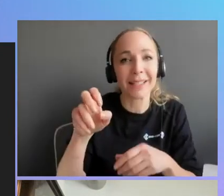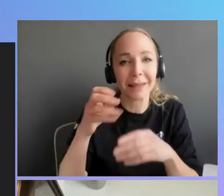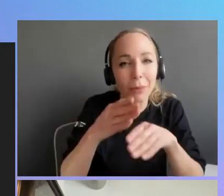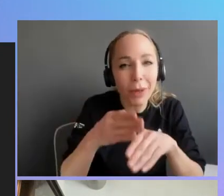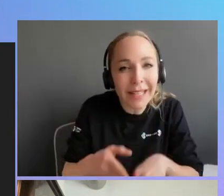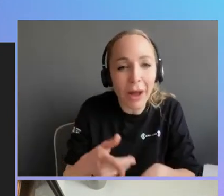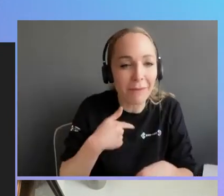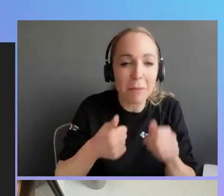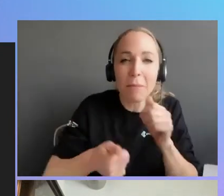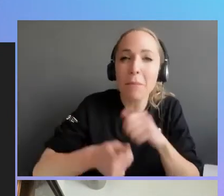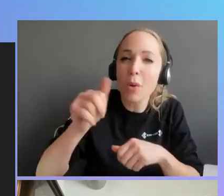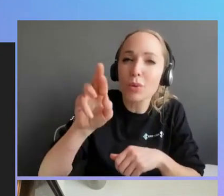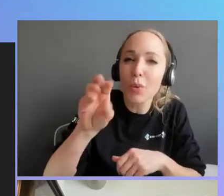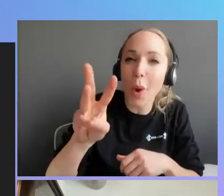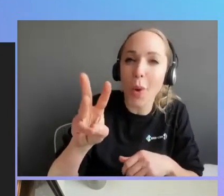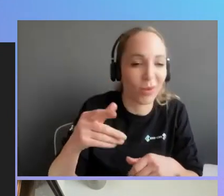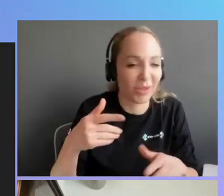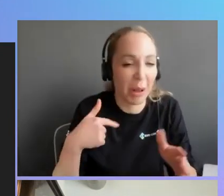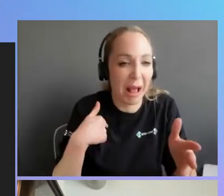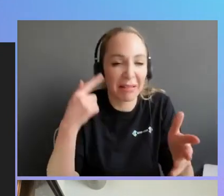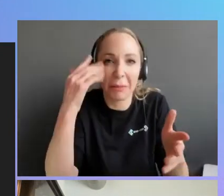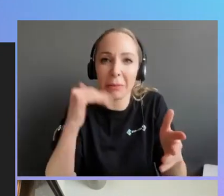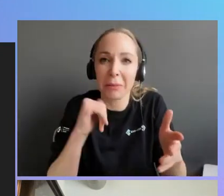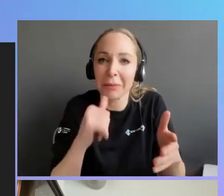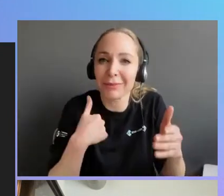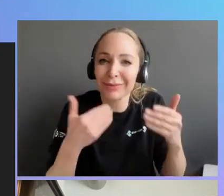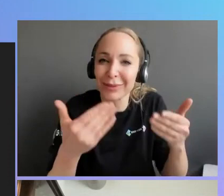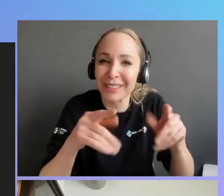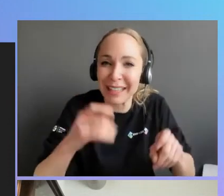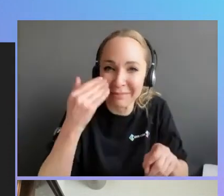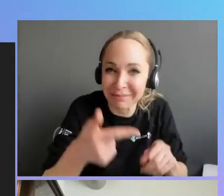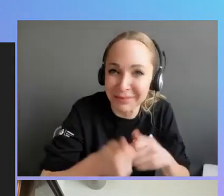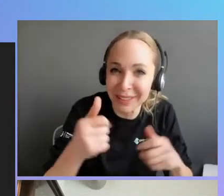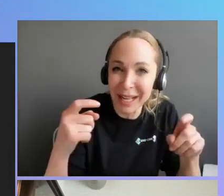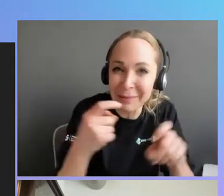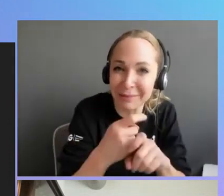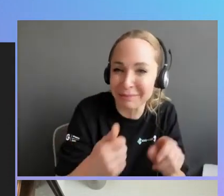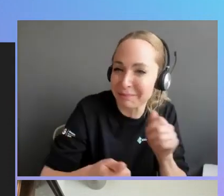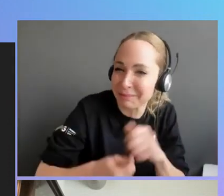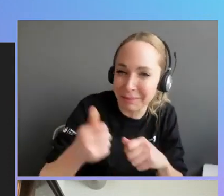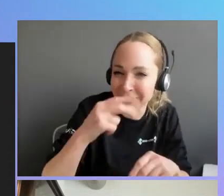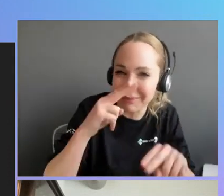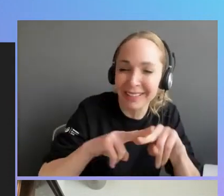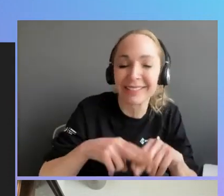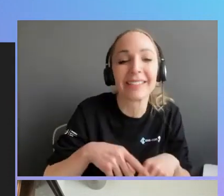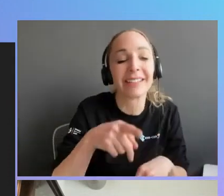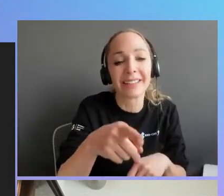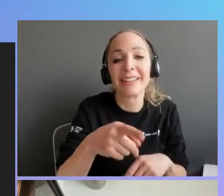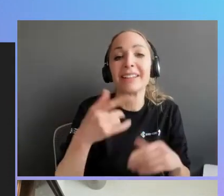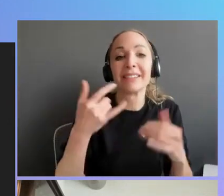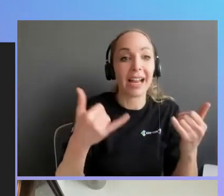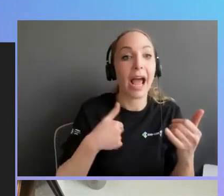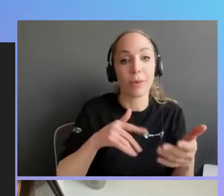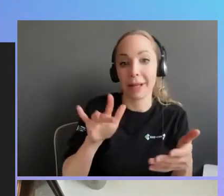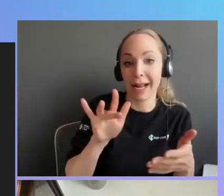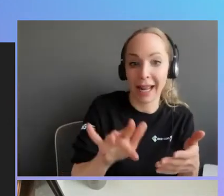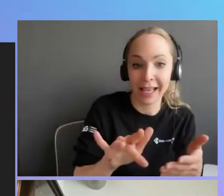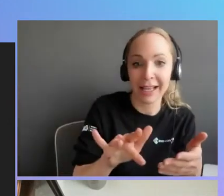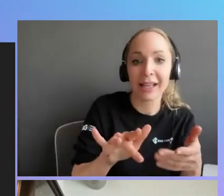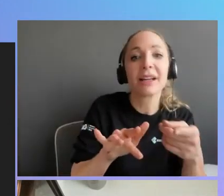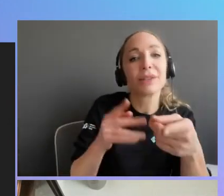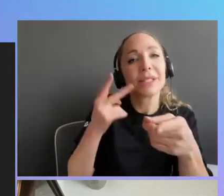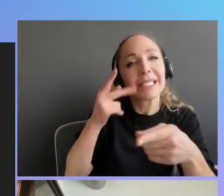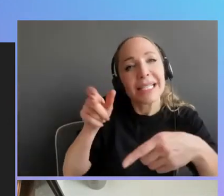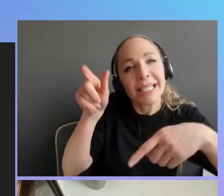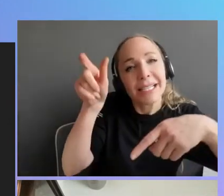rows. So let's test that because it'll be the most fun. So I'm going to hit next after selecting that full recipe breakdown table. There's, by the way, on the screen, there are